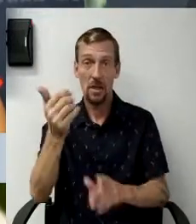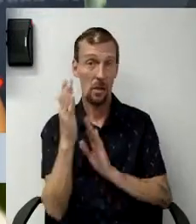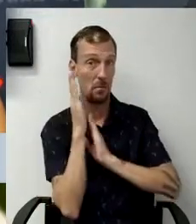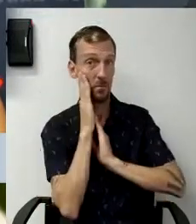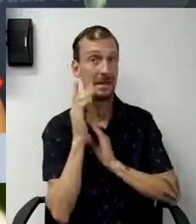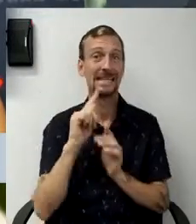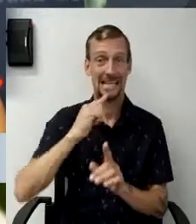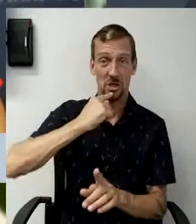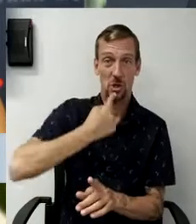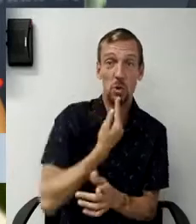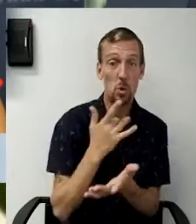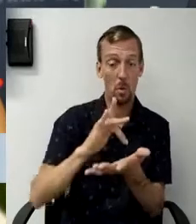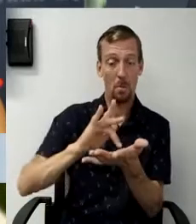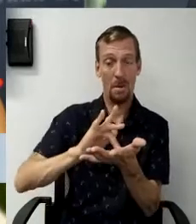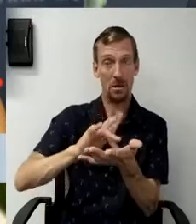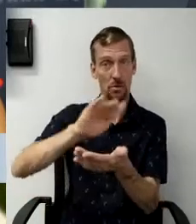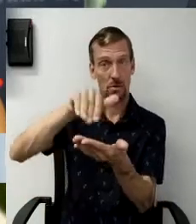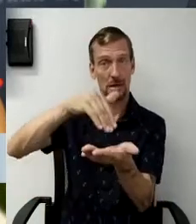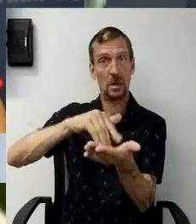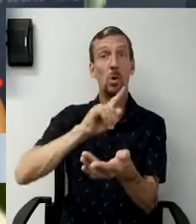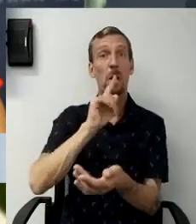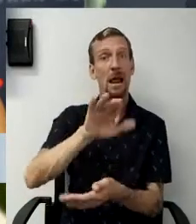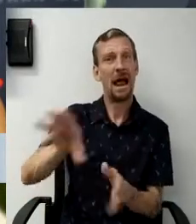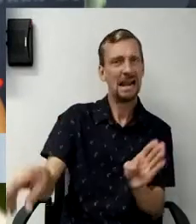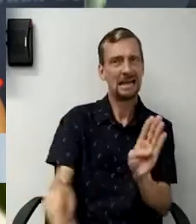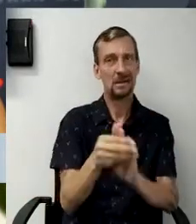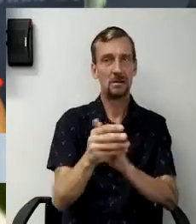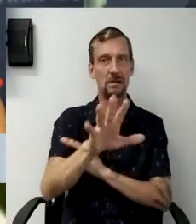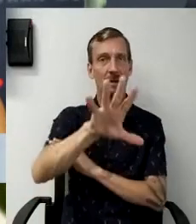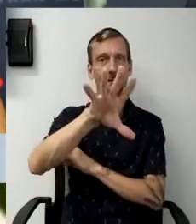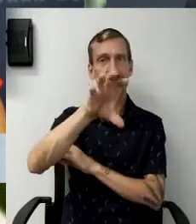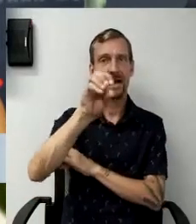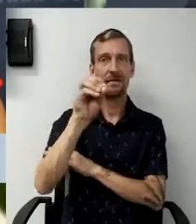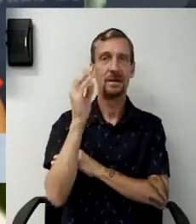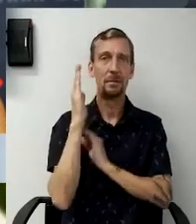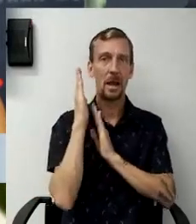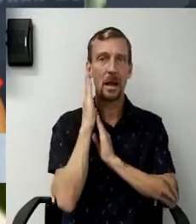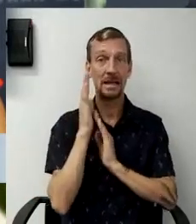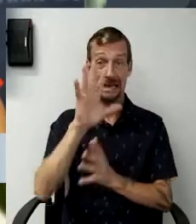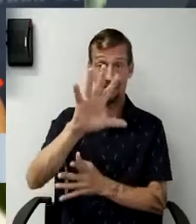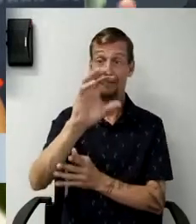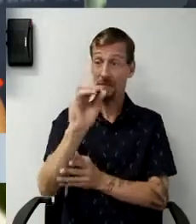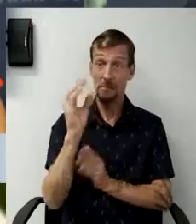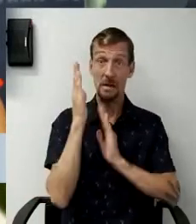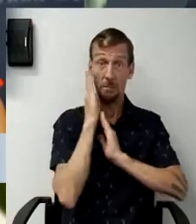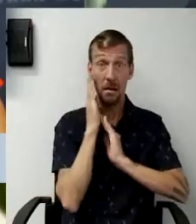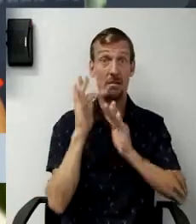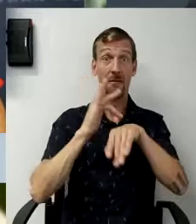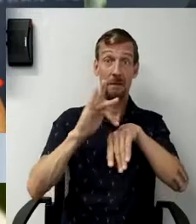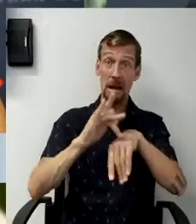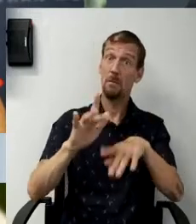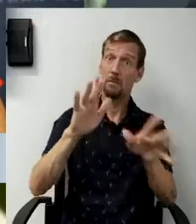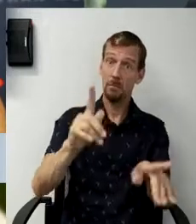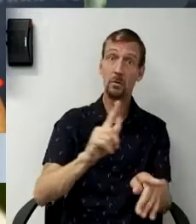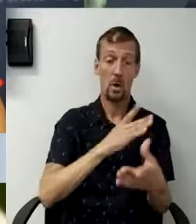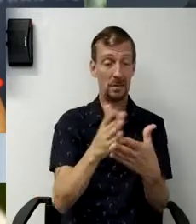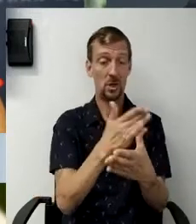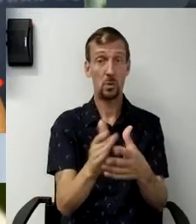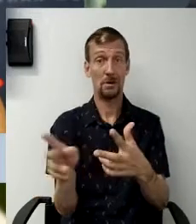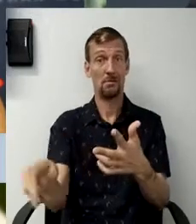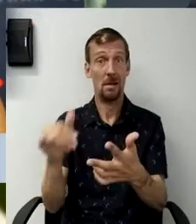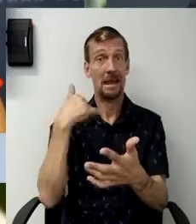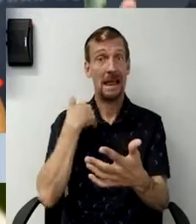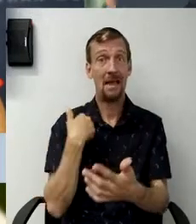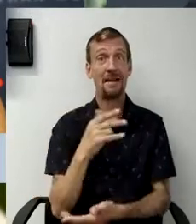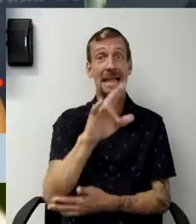center, there are an additional 50 beds that are empty. So between critical care and medical surgical, we actually